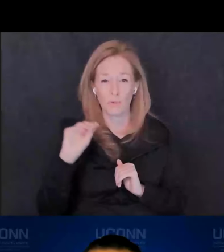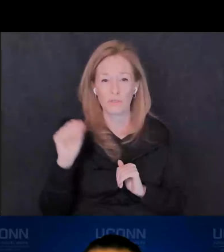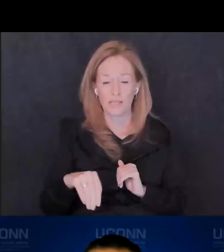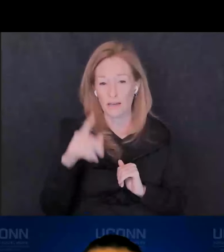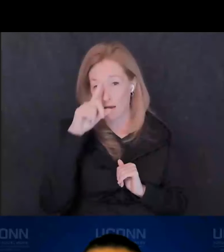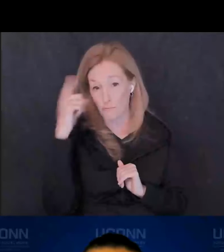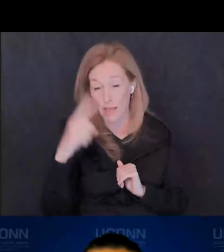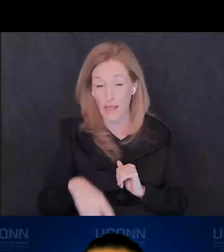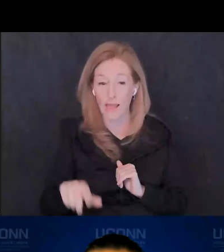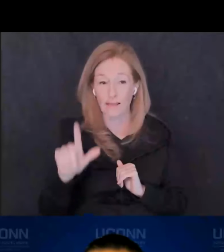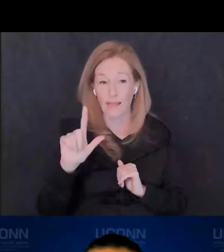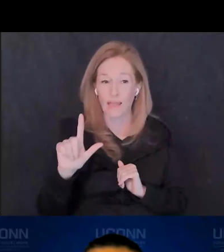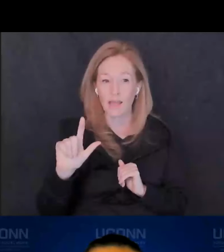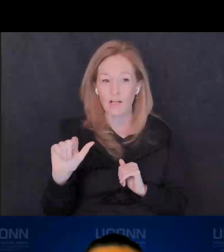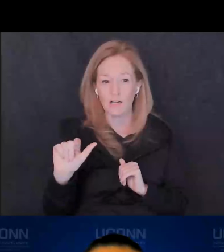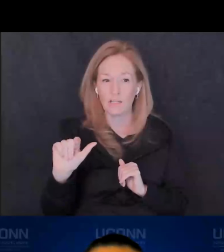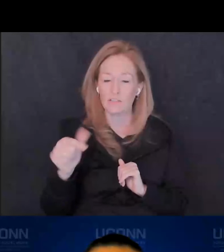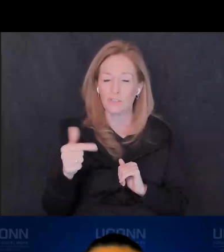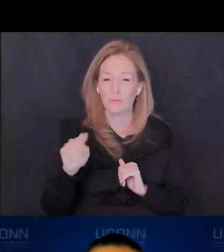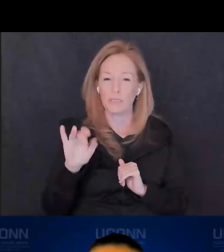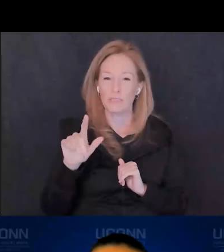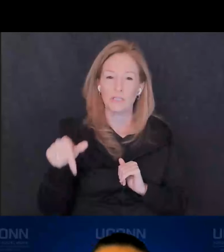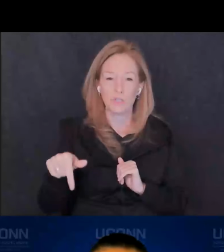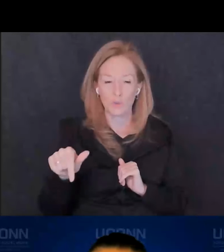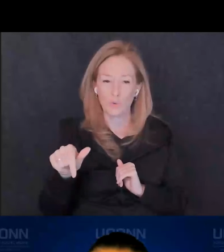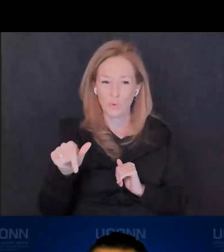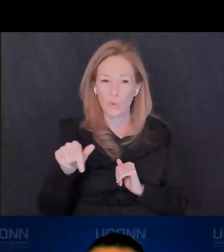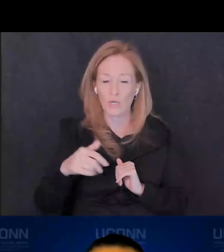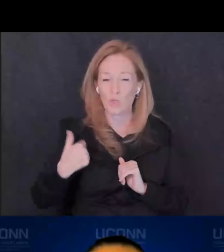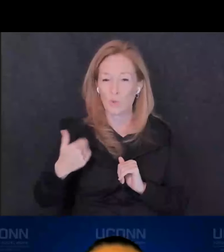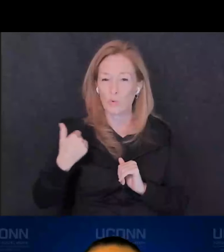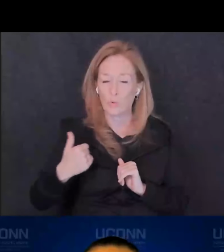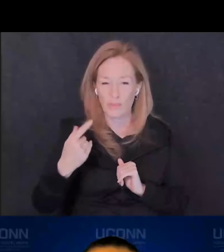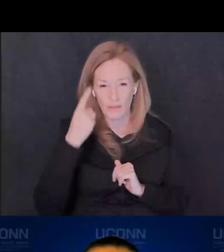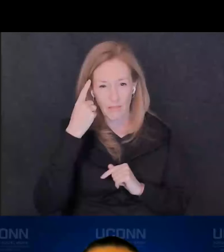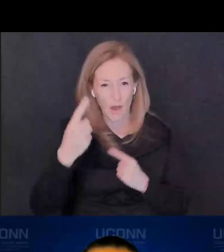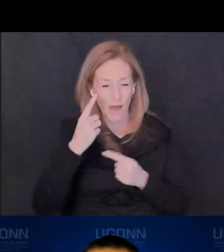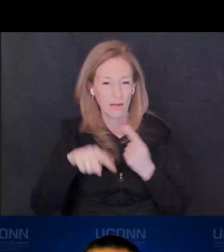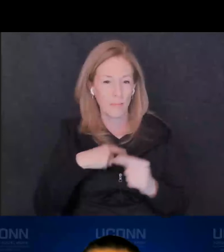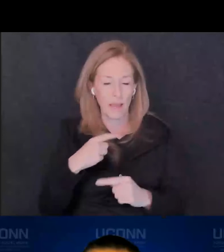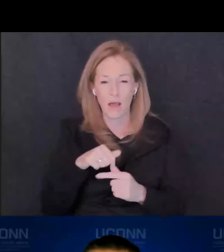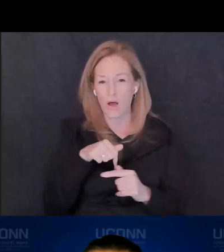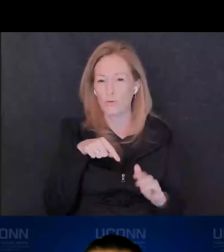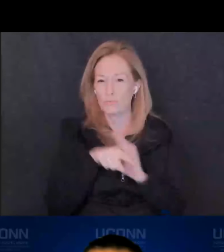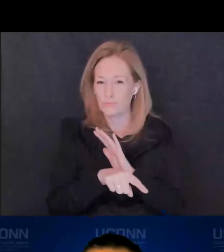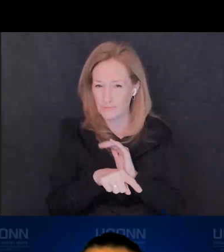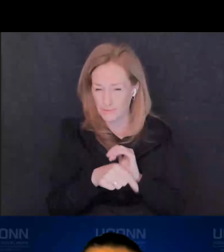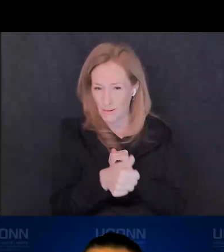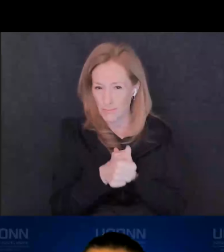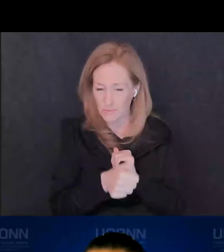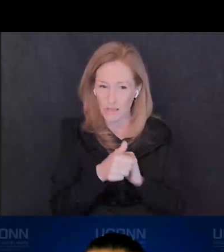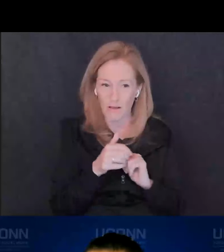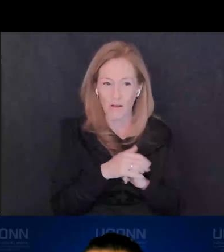youth seriously considered suicide in the past 12 months preceding the survey, including 59% of